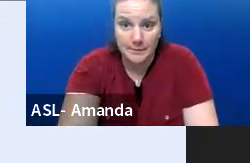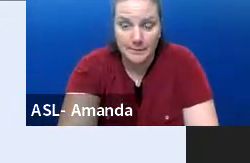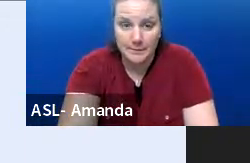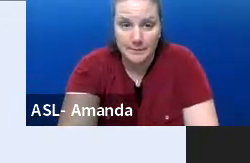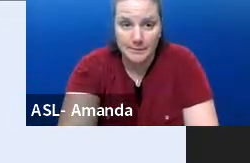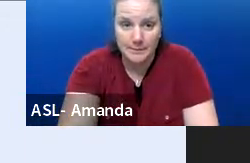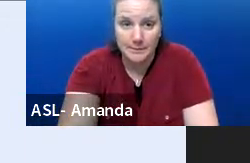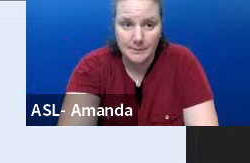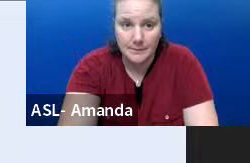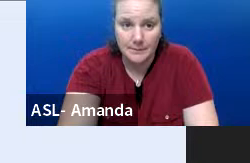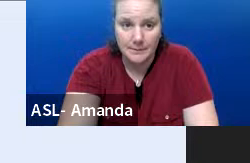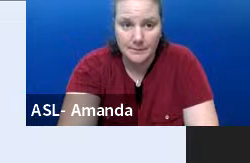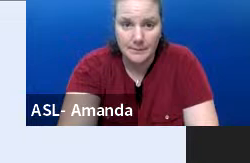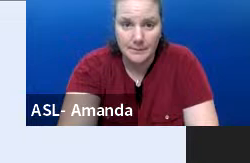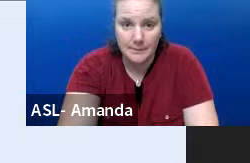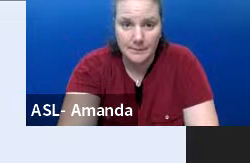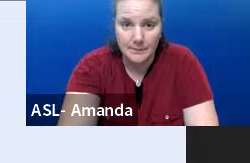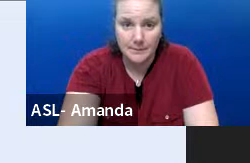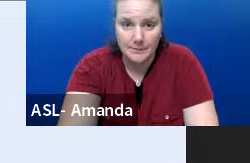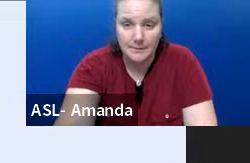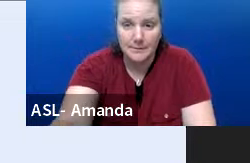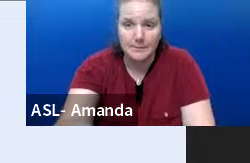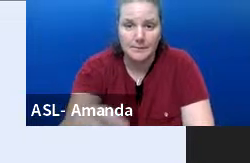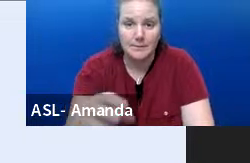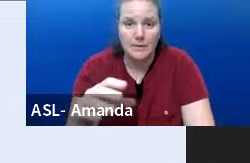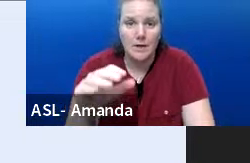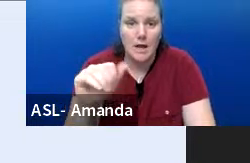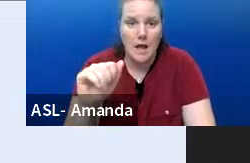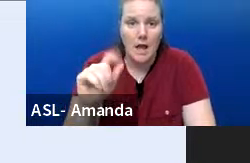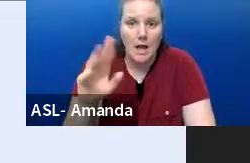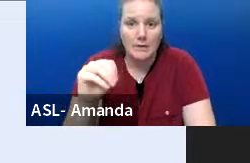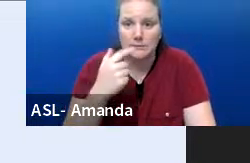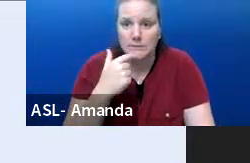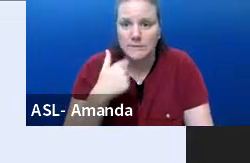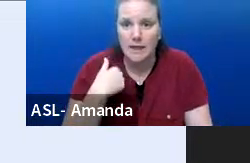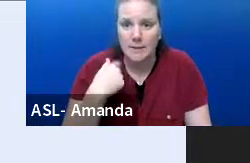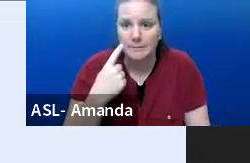Note up there, Adam says, I am deaf.